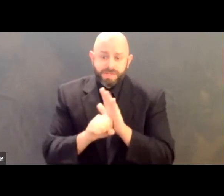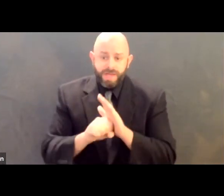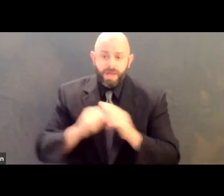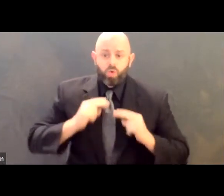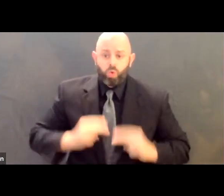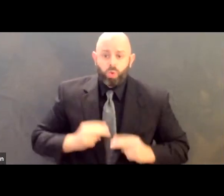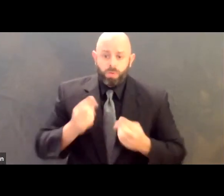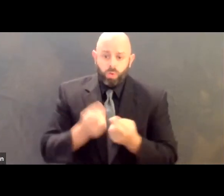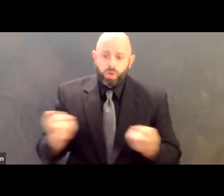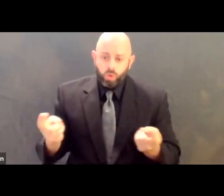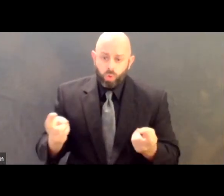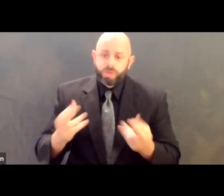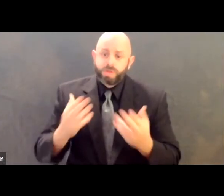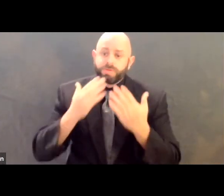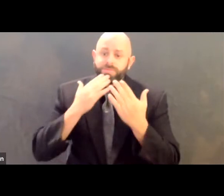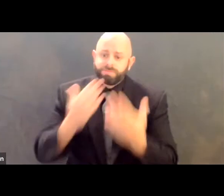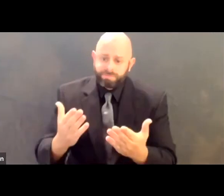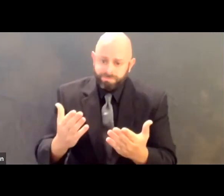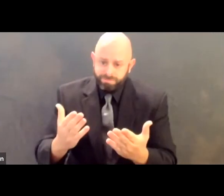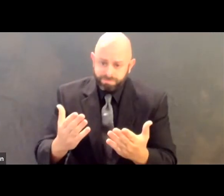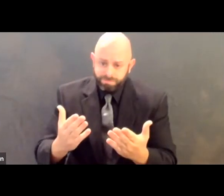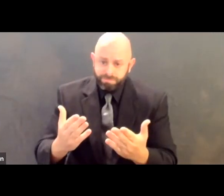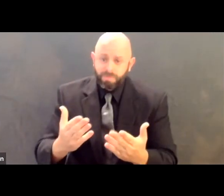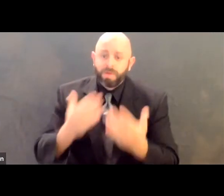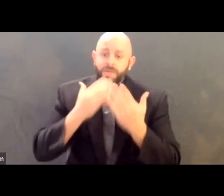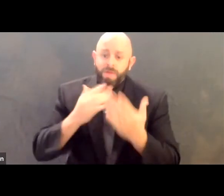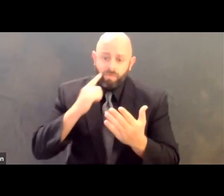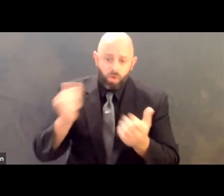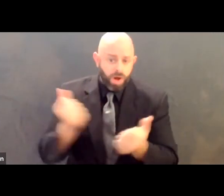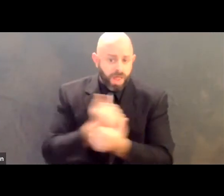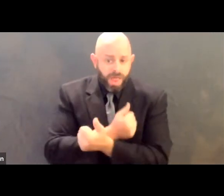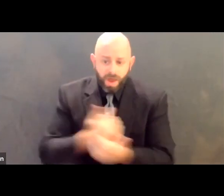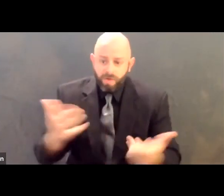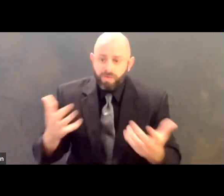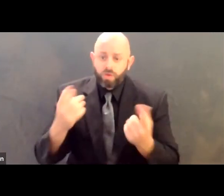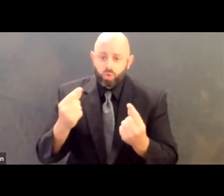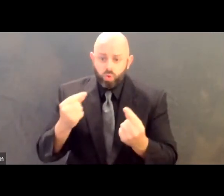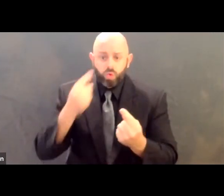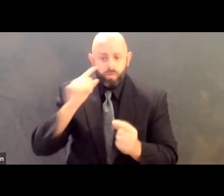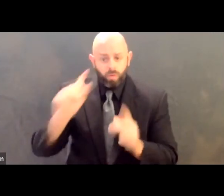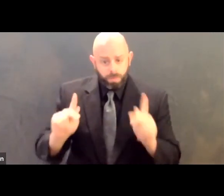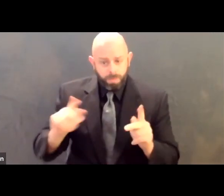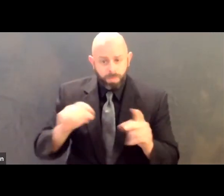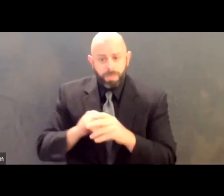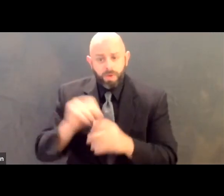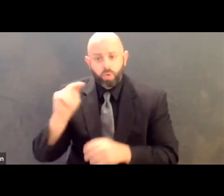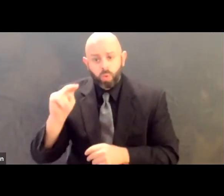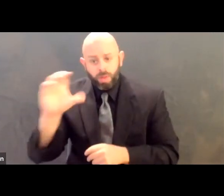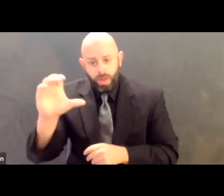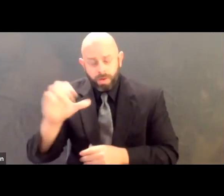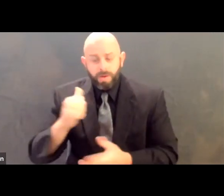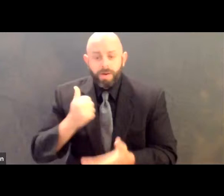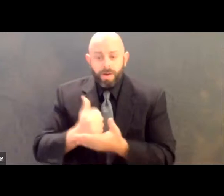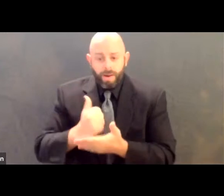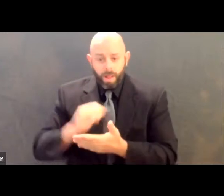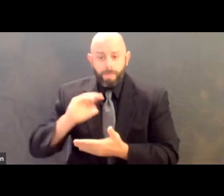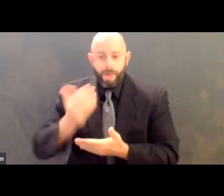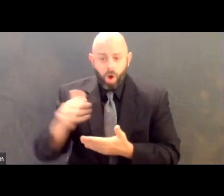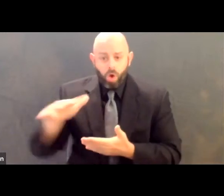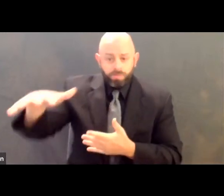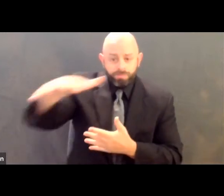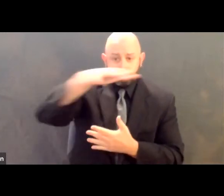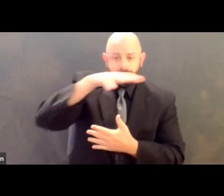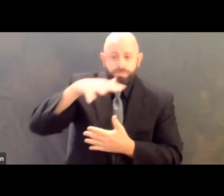Resources. Thank you for all that you do in North Carolina to make our society more inclusive for all persons